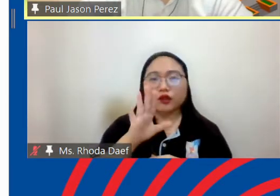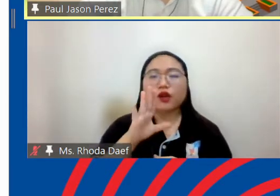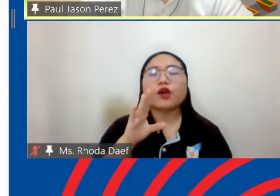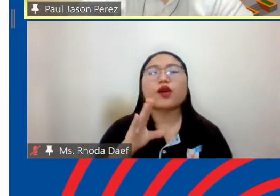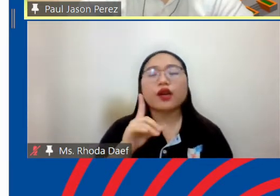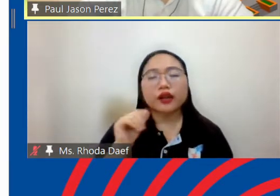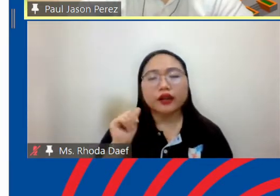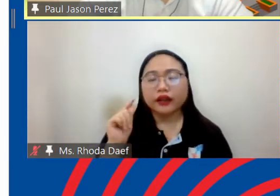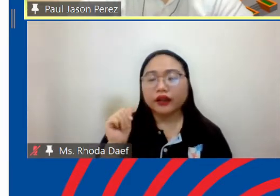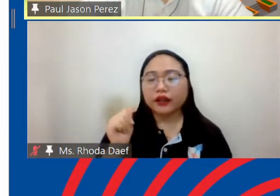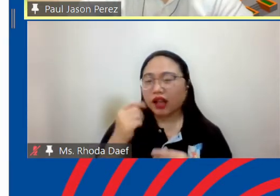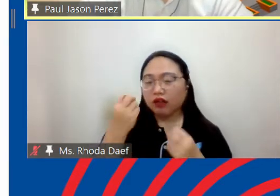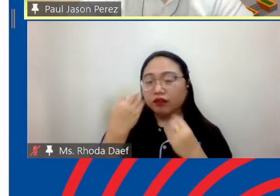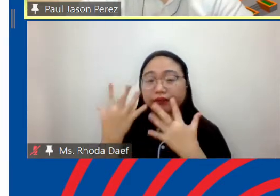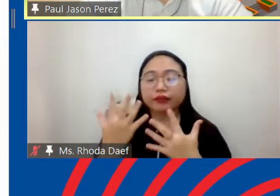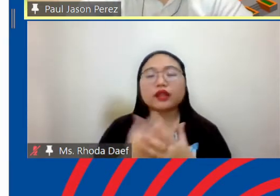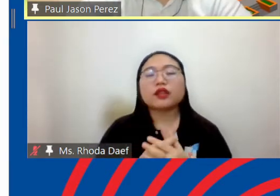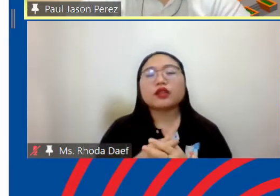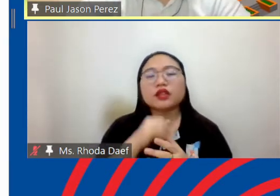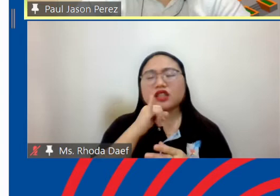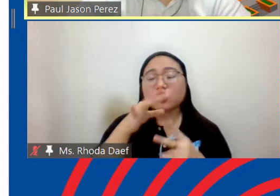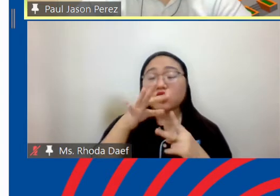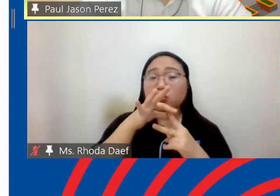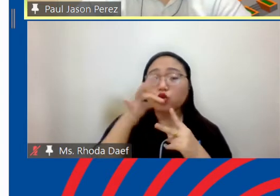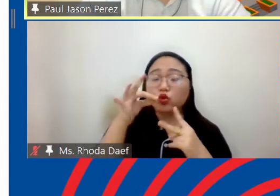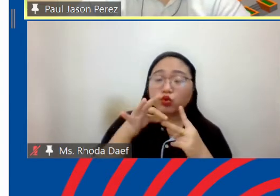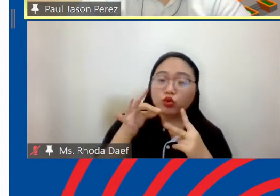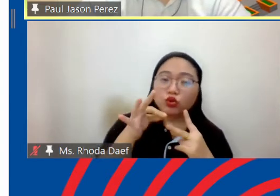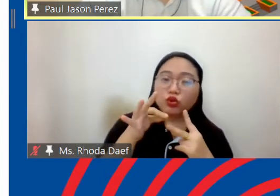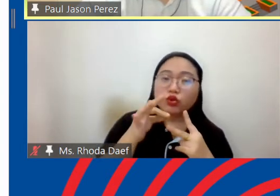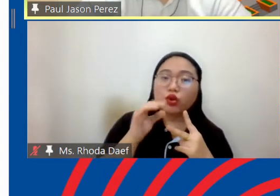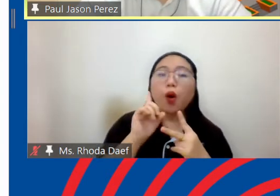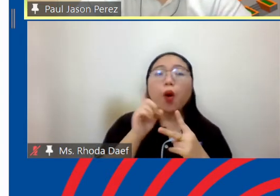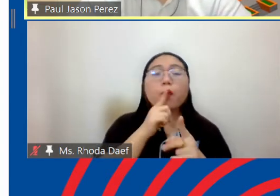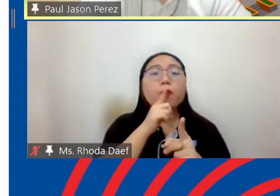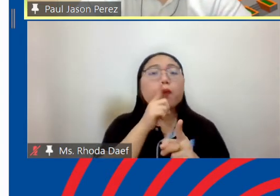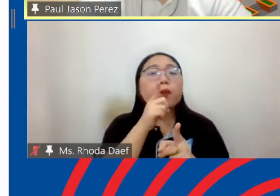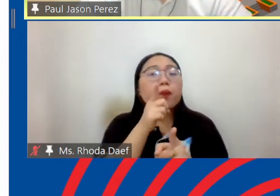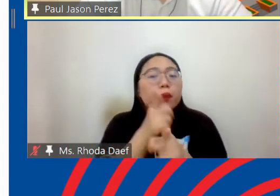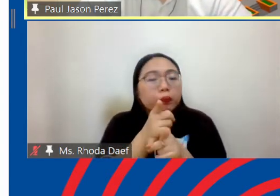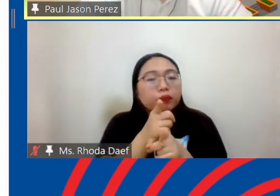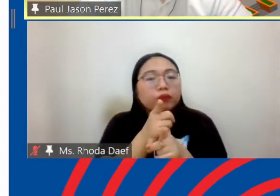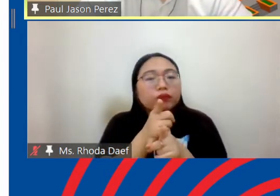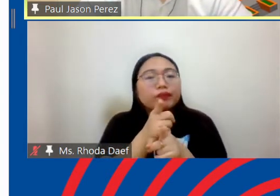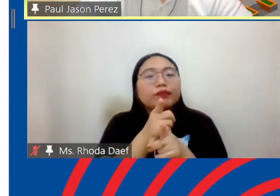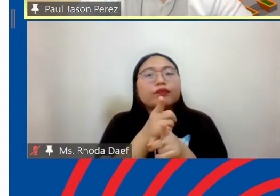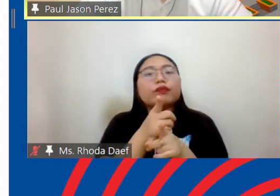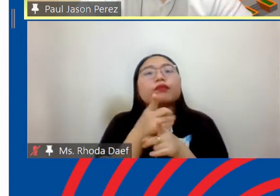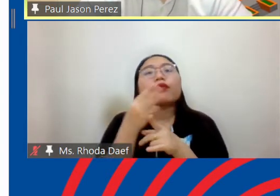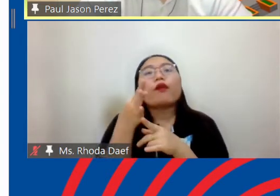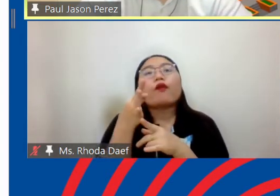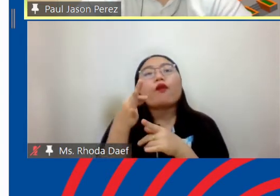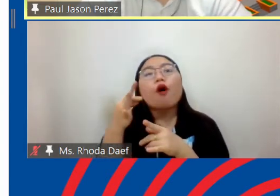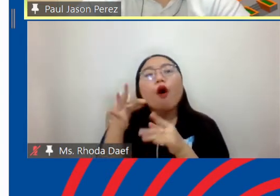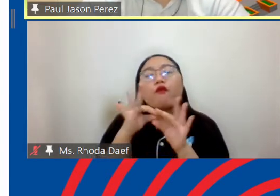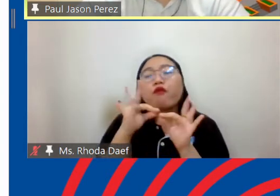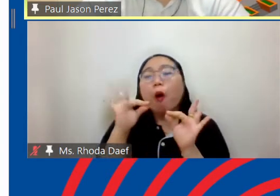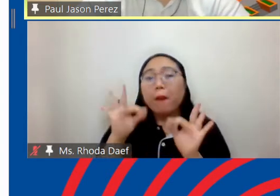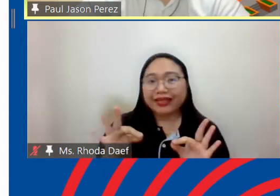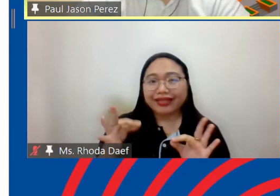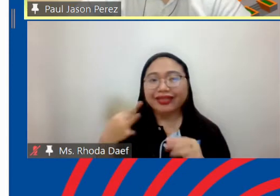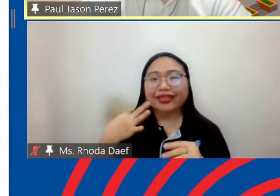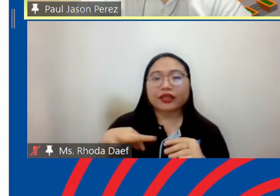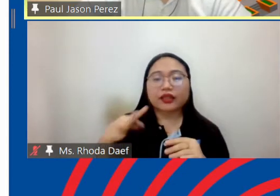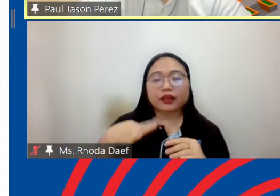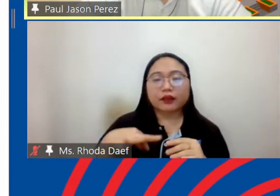research data, would be to choose the appropriate data format. No? Are we going to store